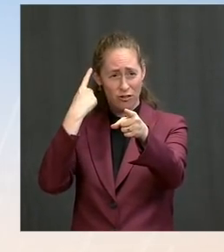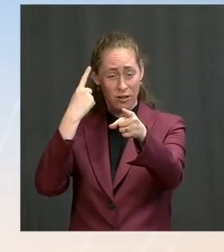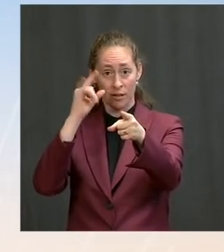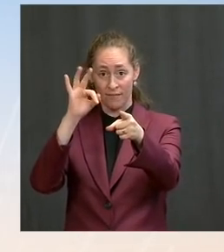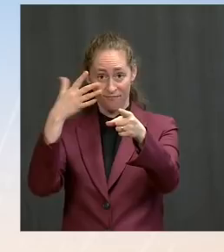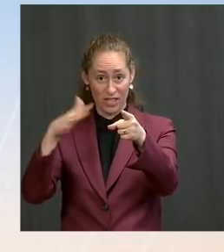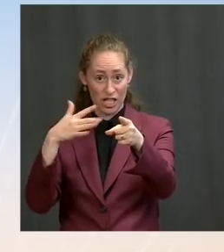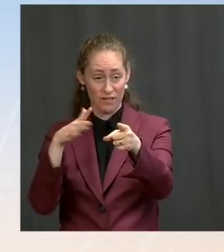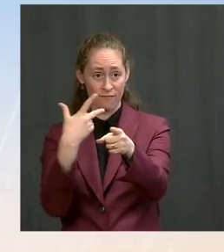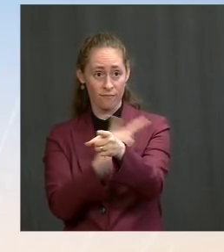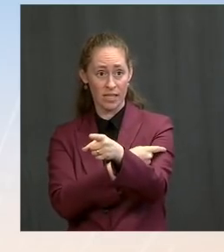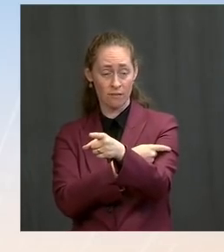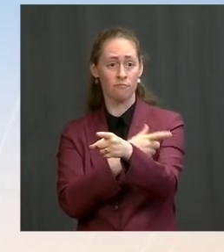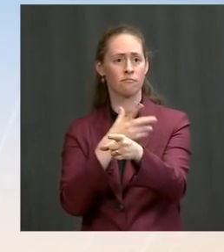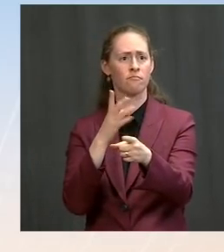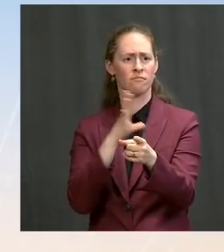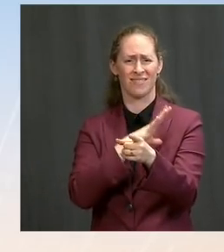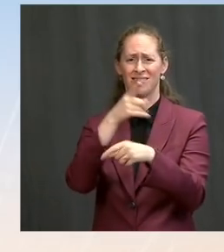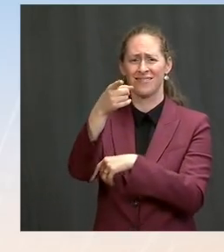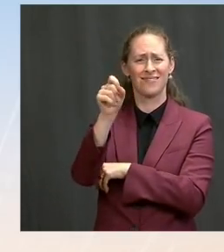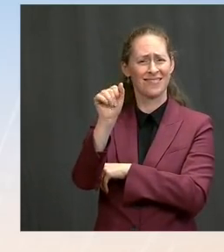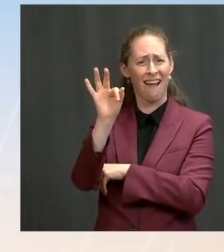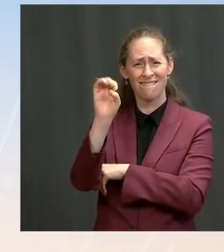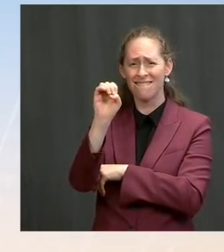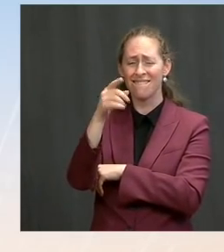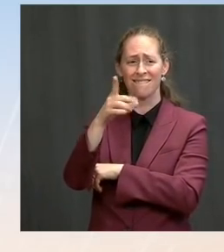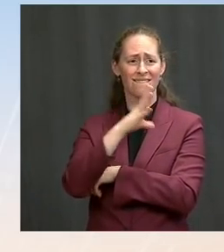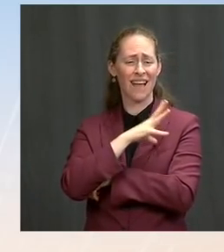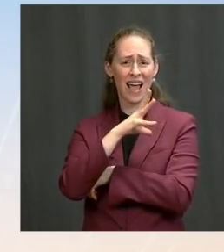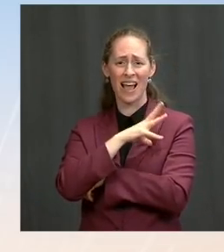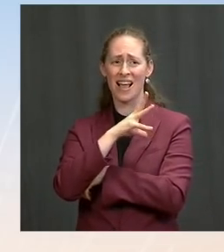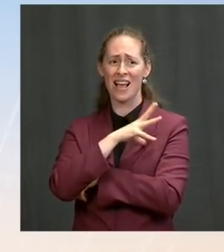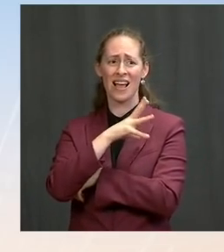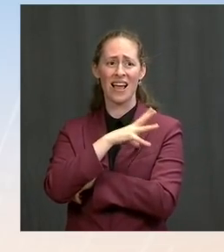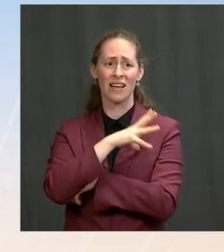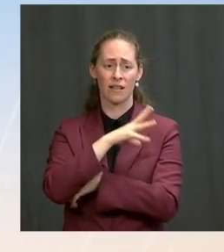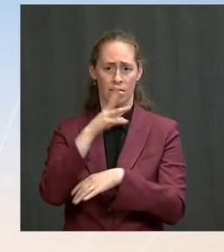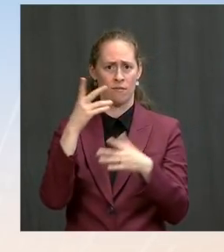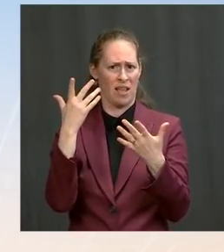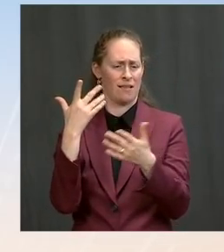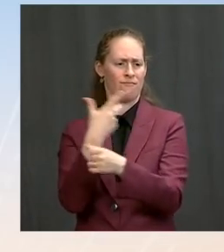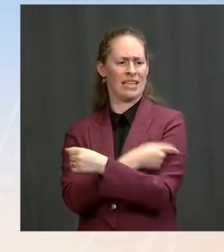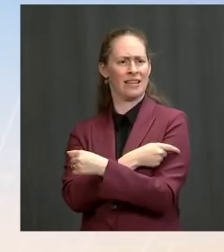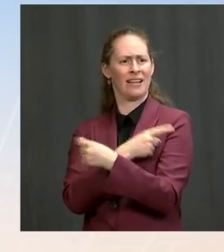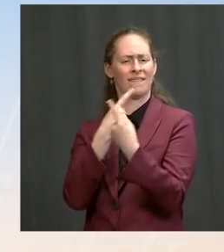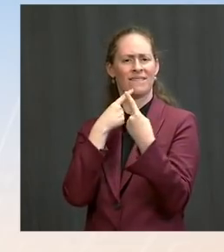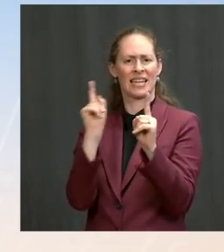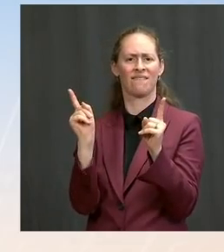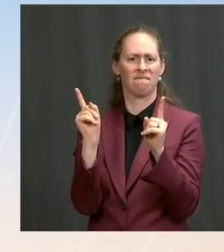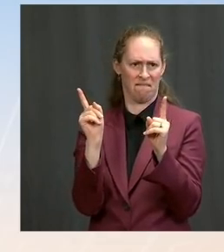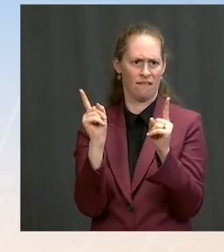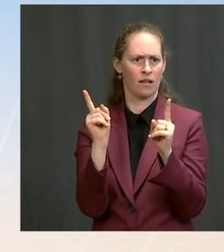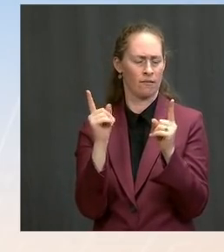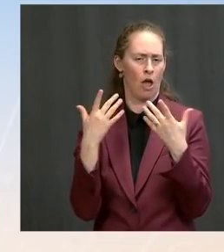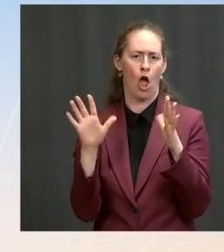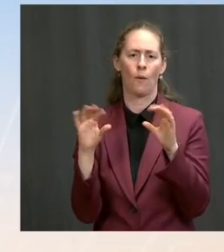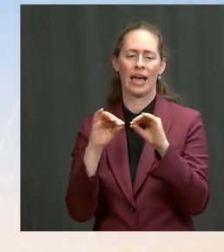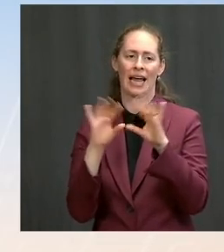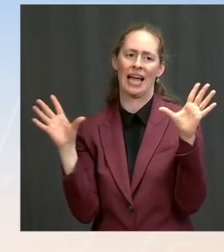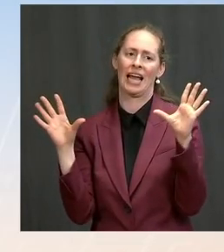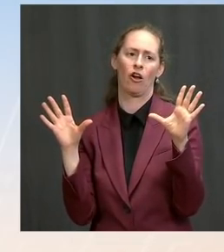we're conveying is you're safe. These vaccines are effective. And that is something we want to be very clear with the public